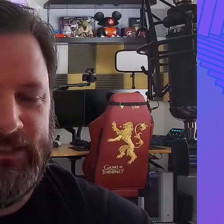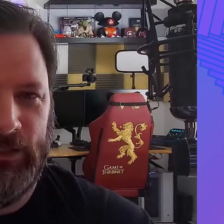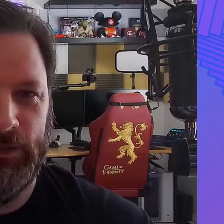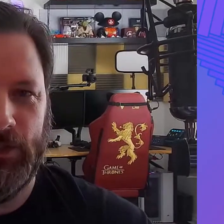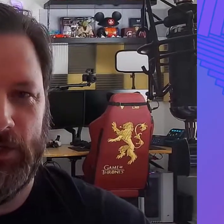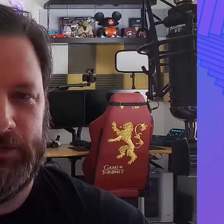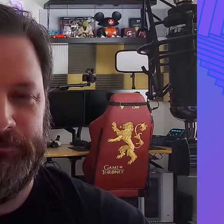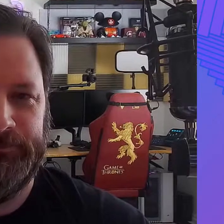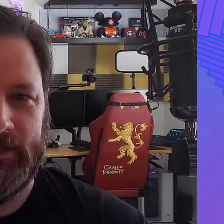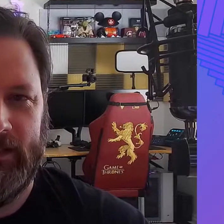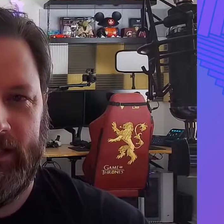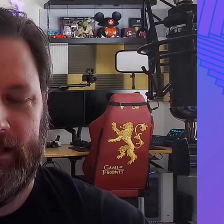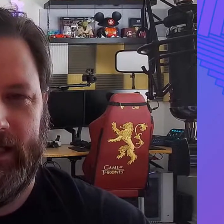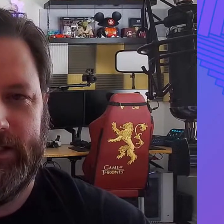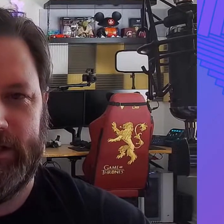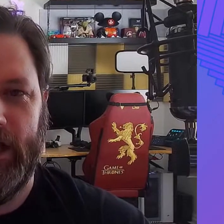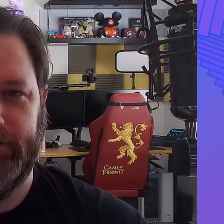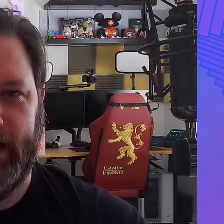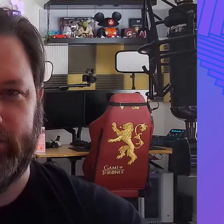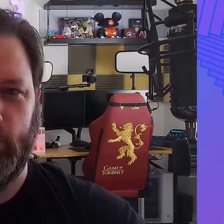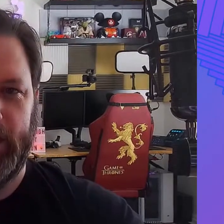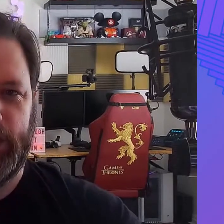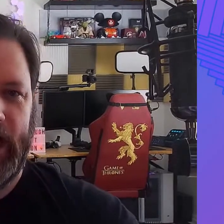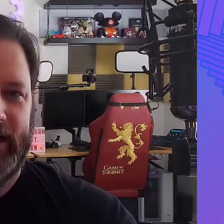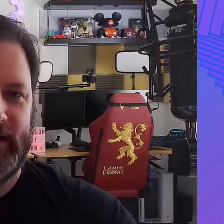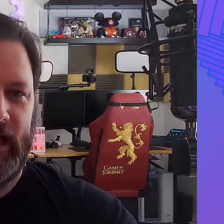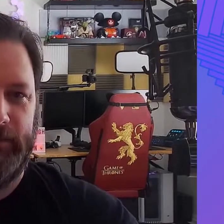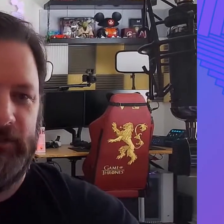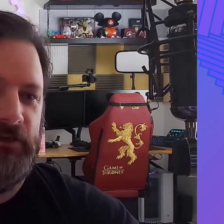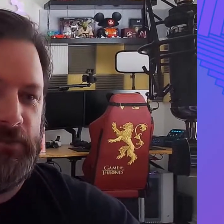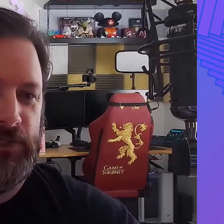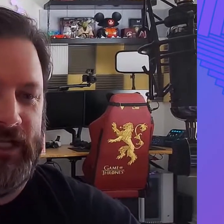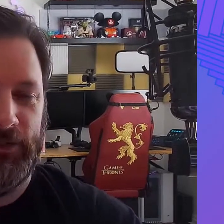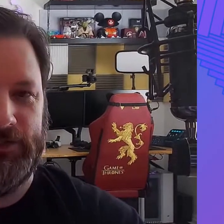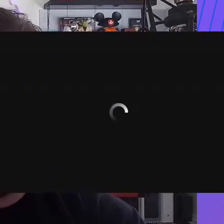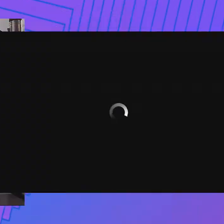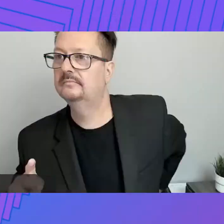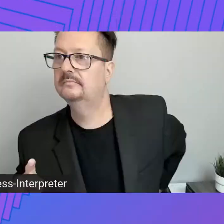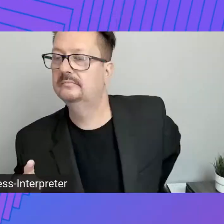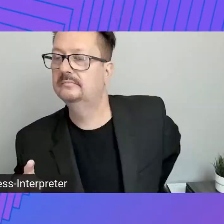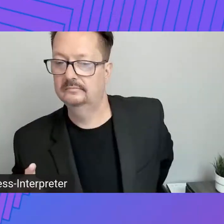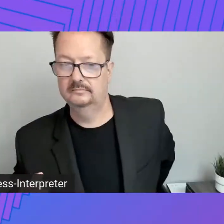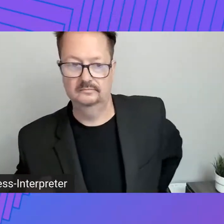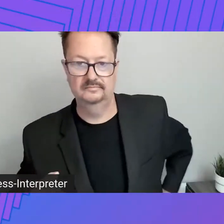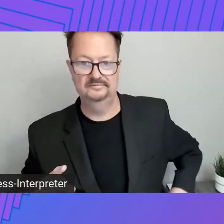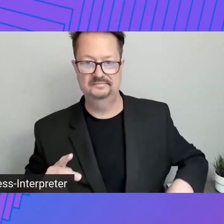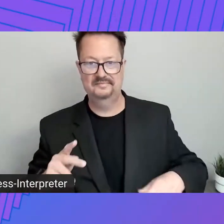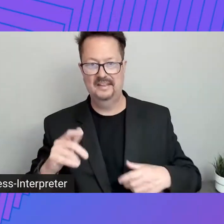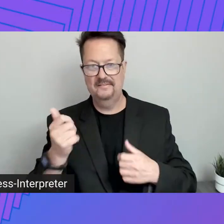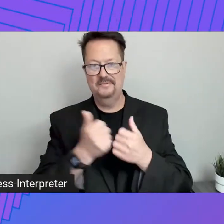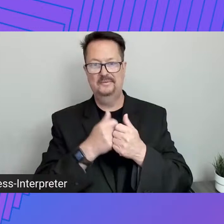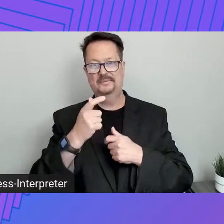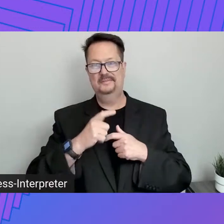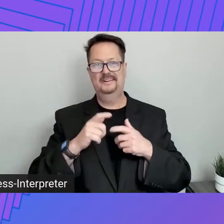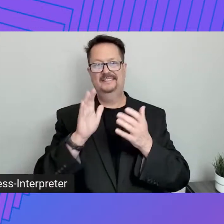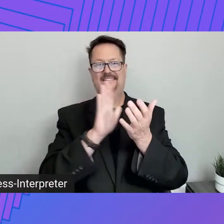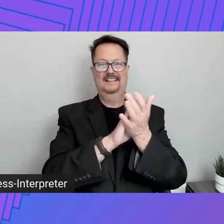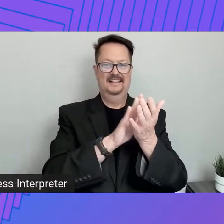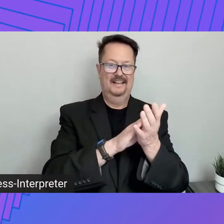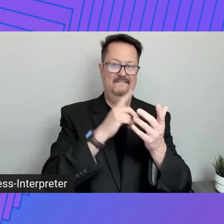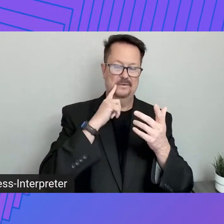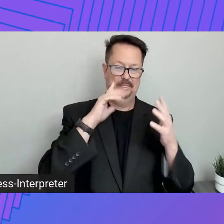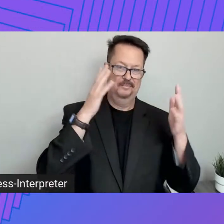Isn't Luke awesome? I just love that everyone in chat is clapping for the presenters, where we would normally, clap for